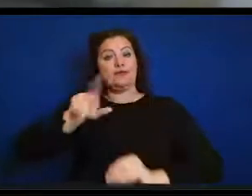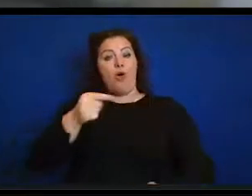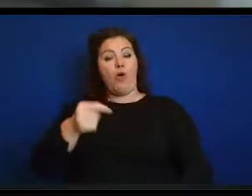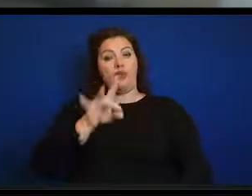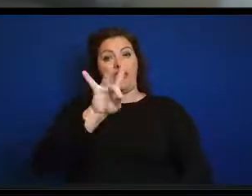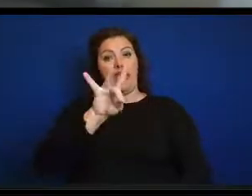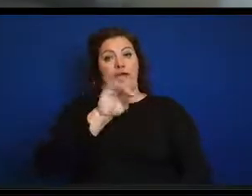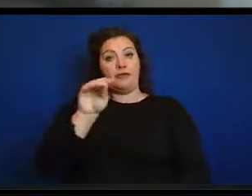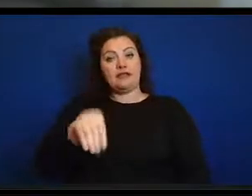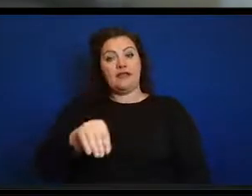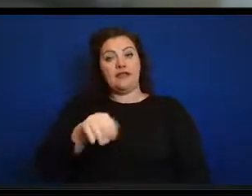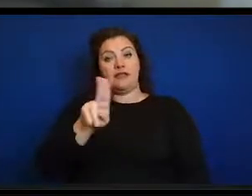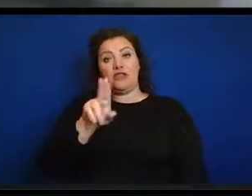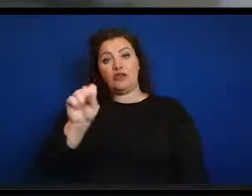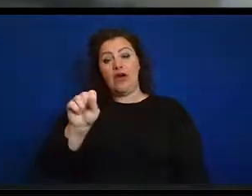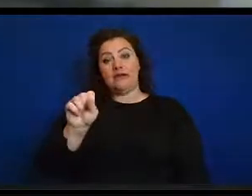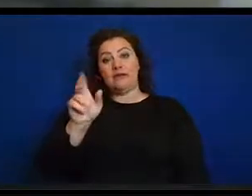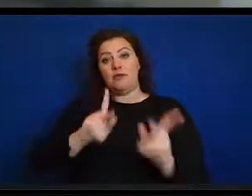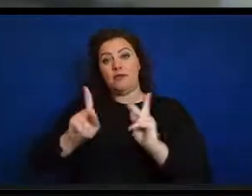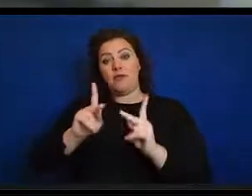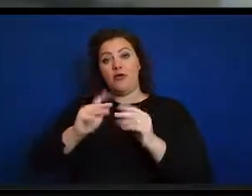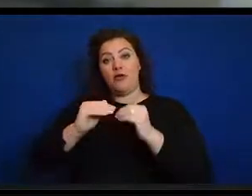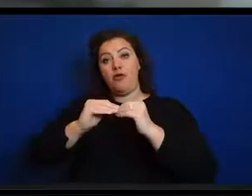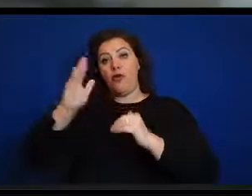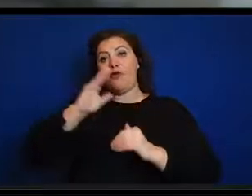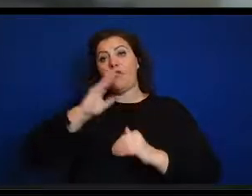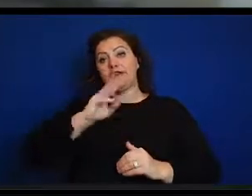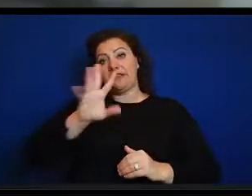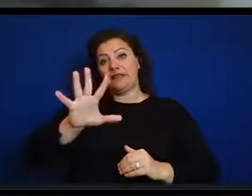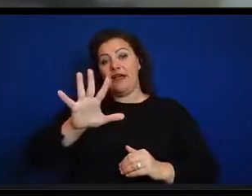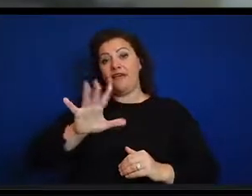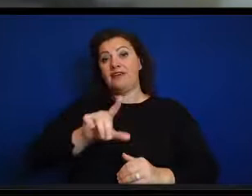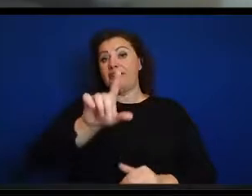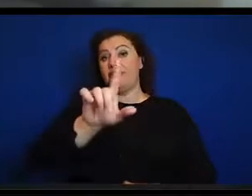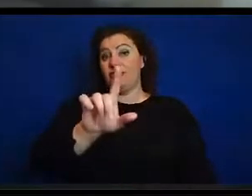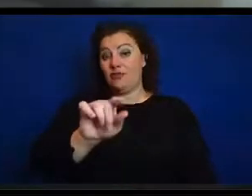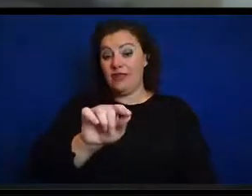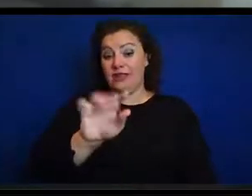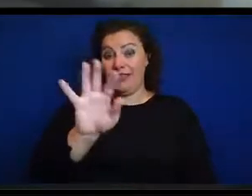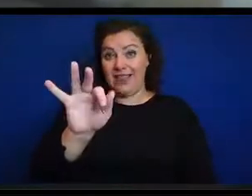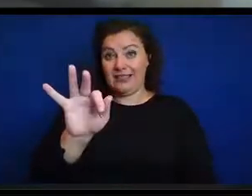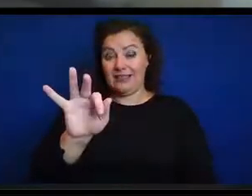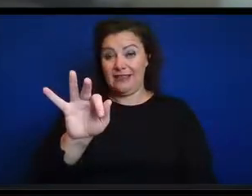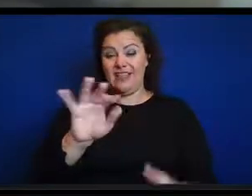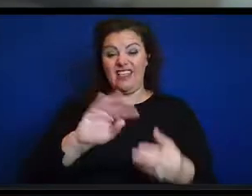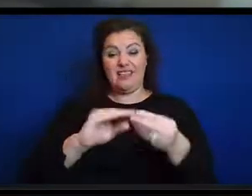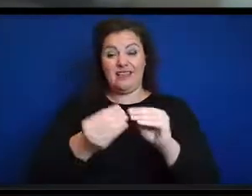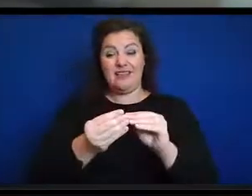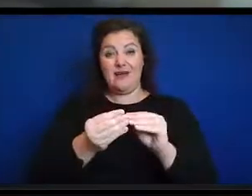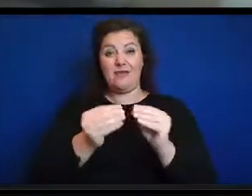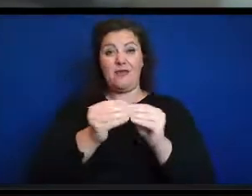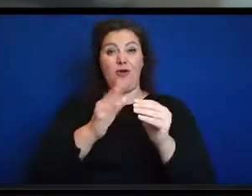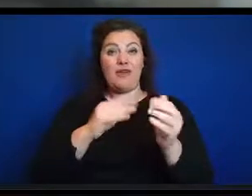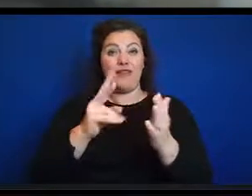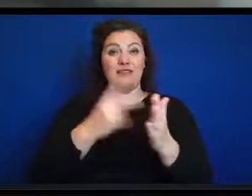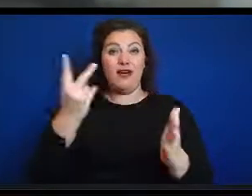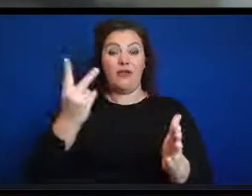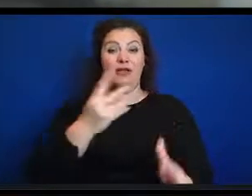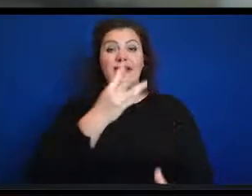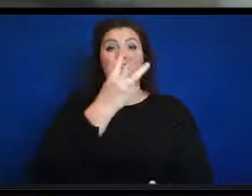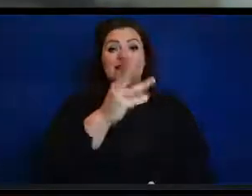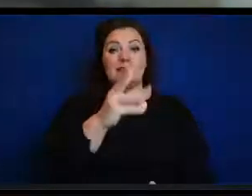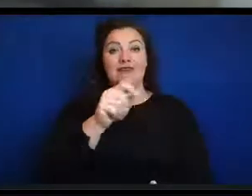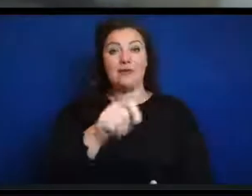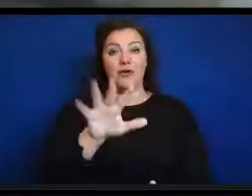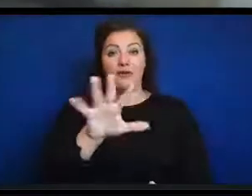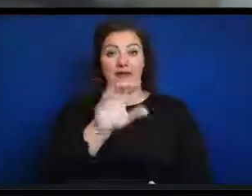8% of the US population was 65 or older. By 2019, the number more than doubled to